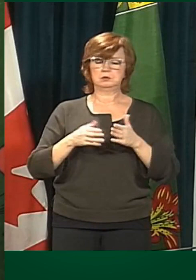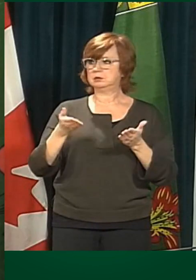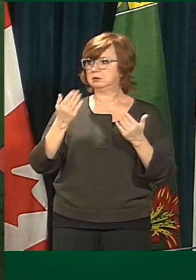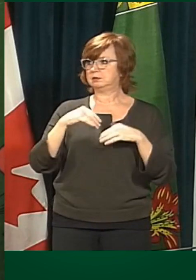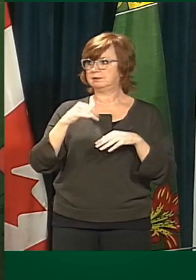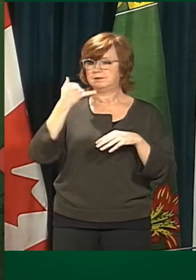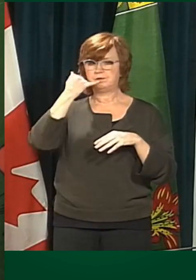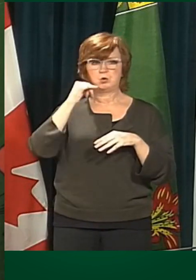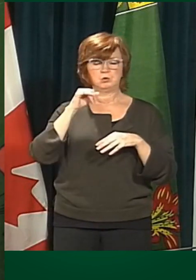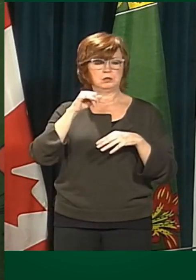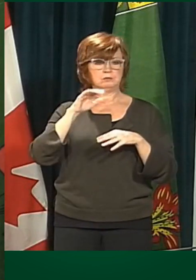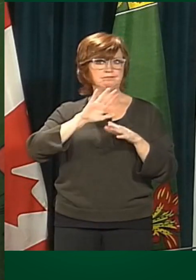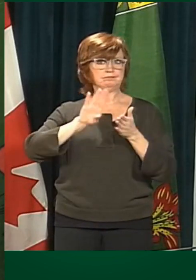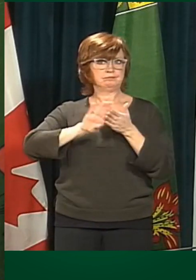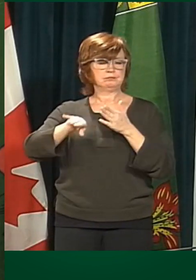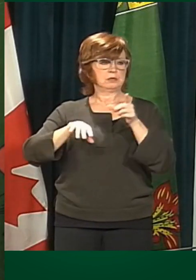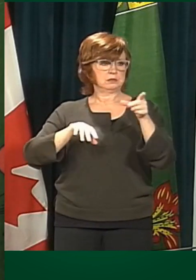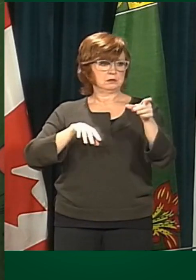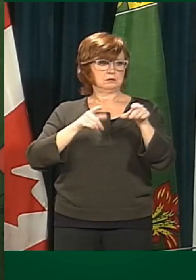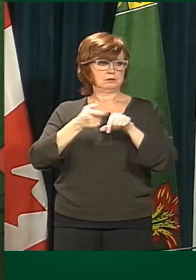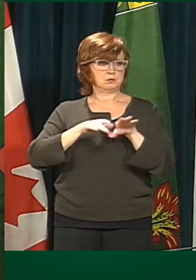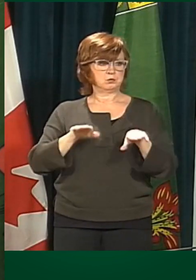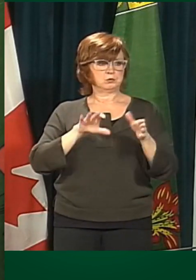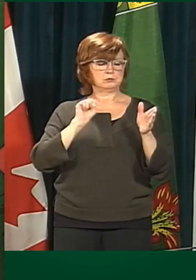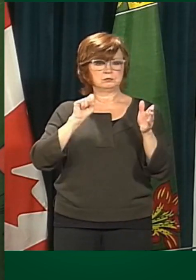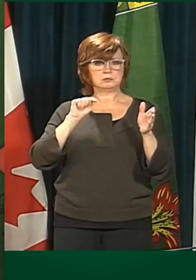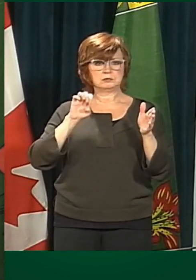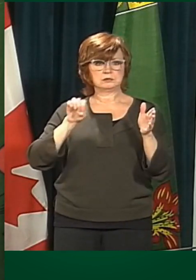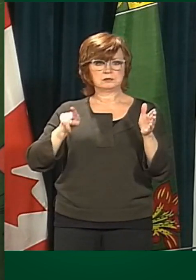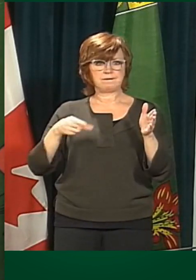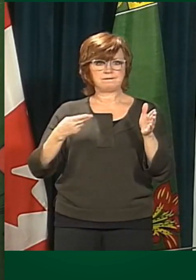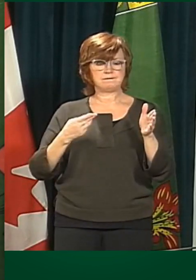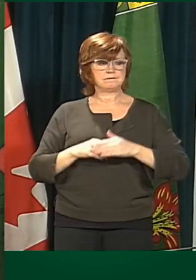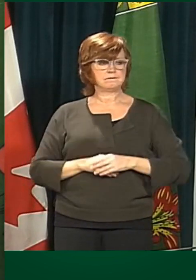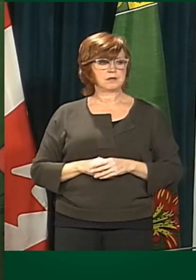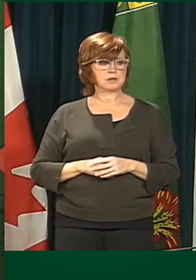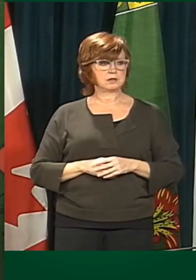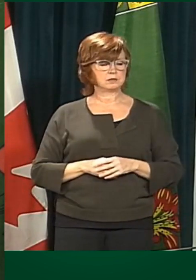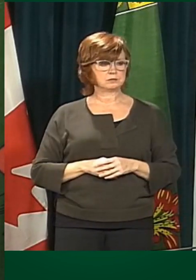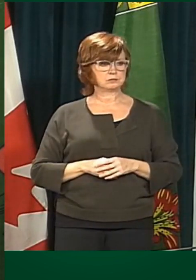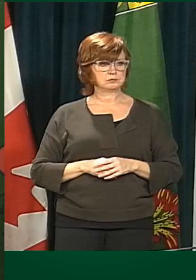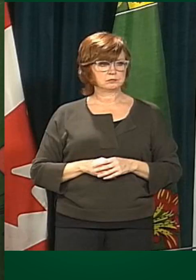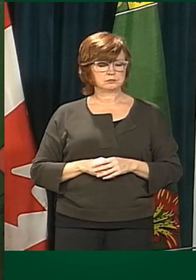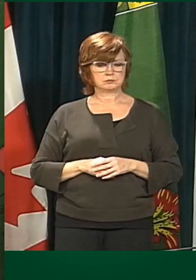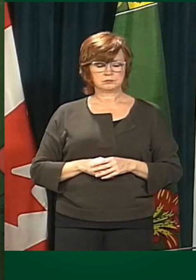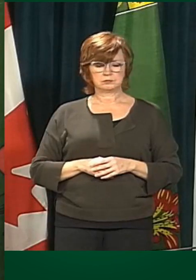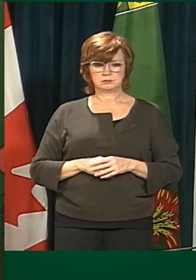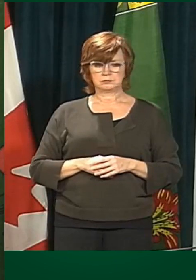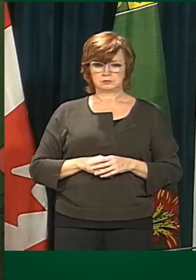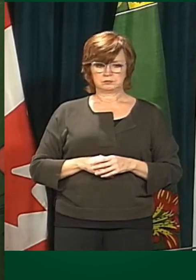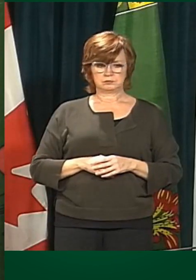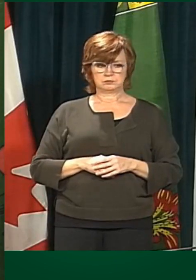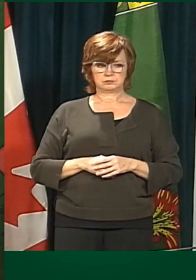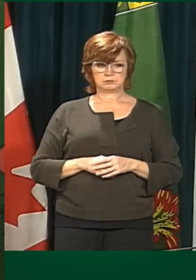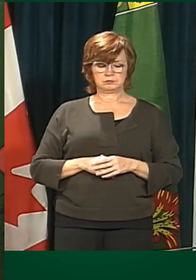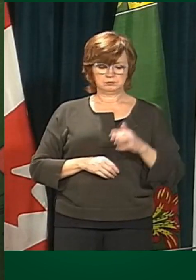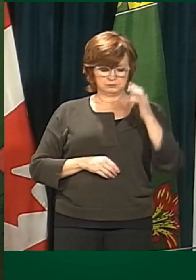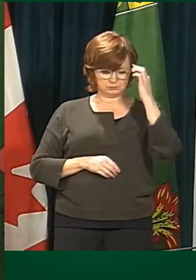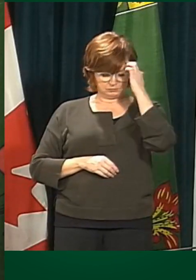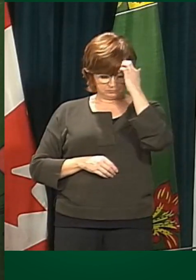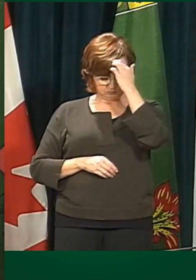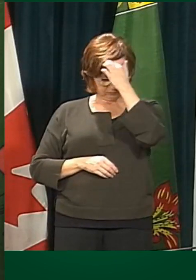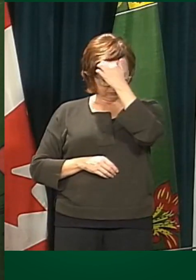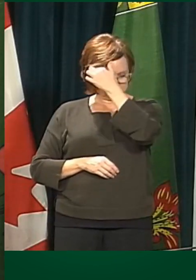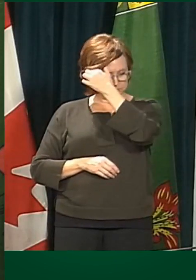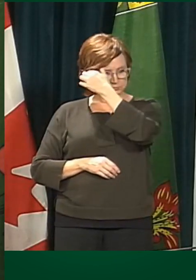Steph? Yeah, Dr. Shahab, as you talk to the Premier's office and others about,